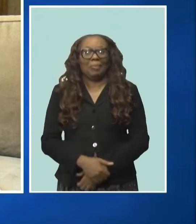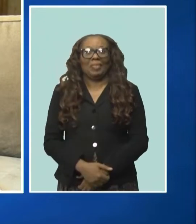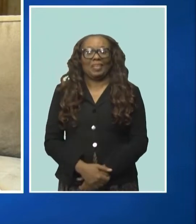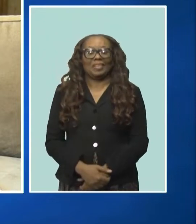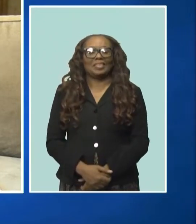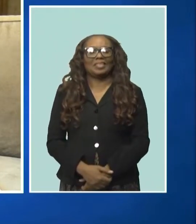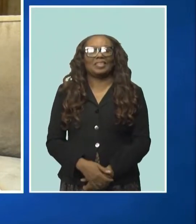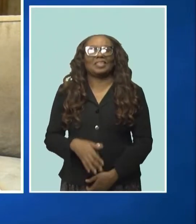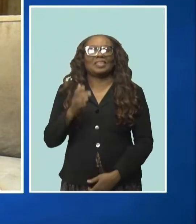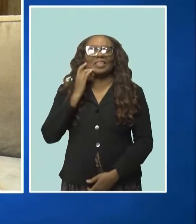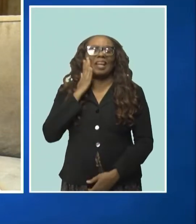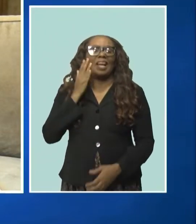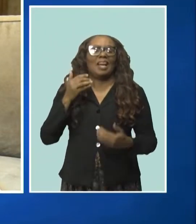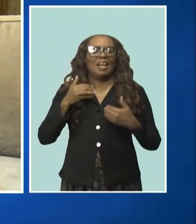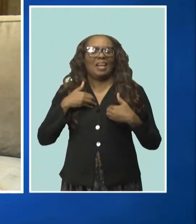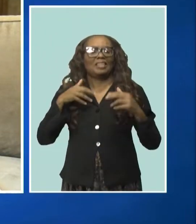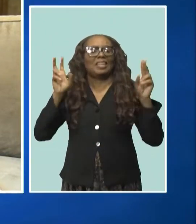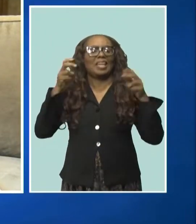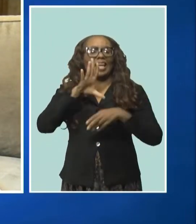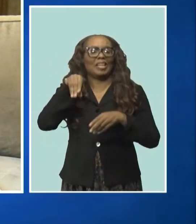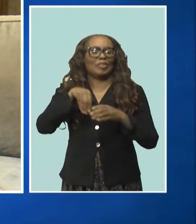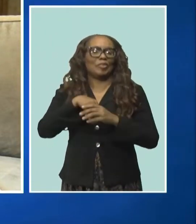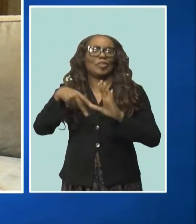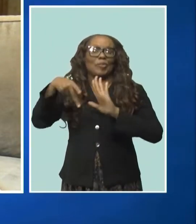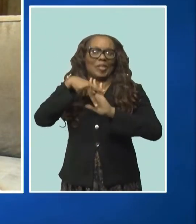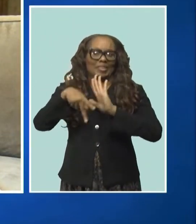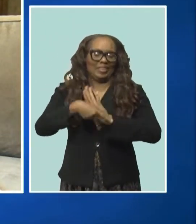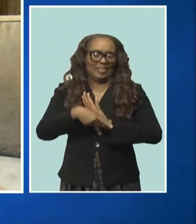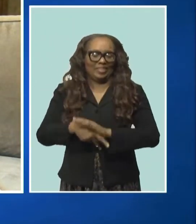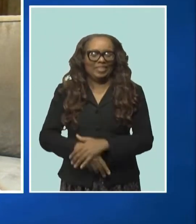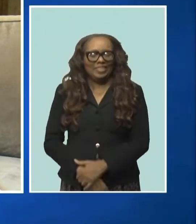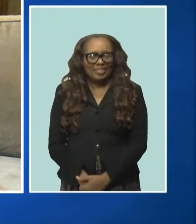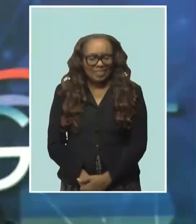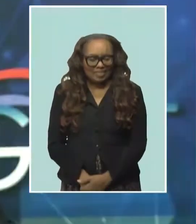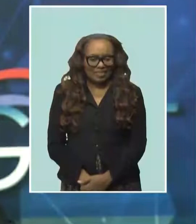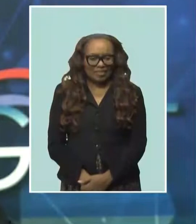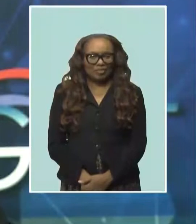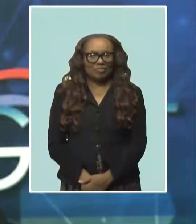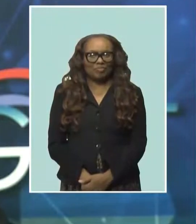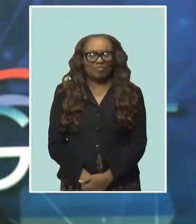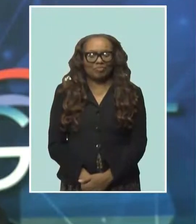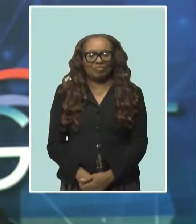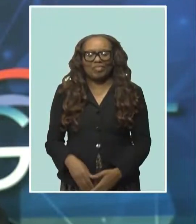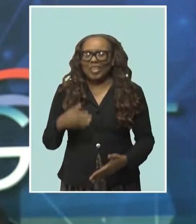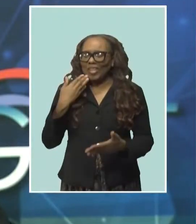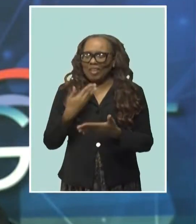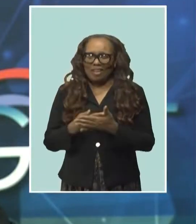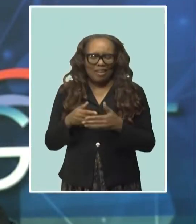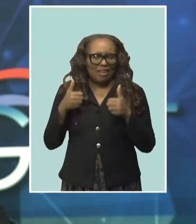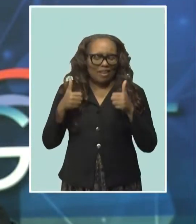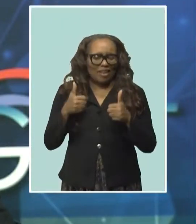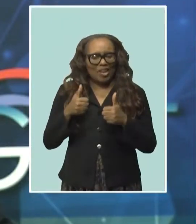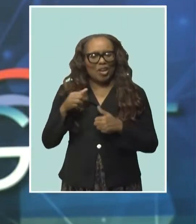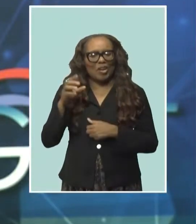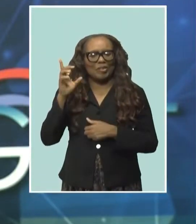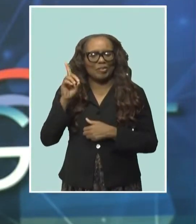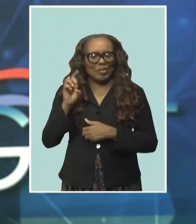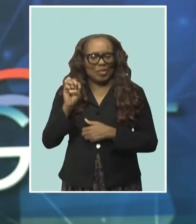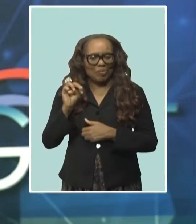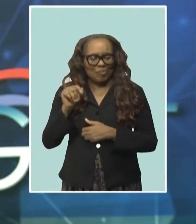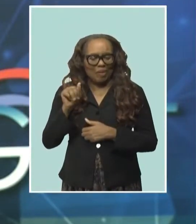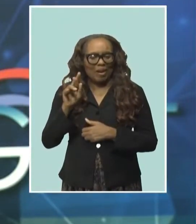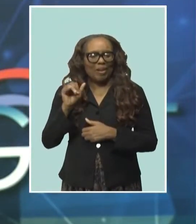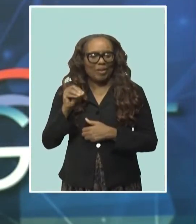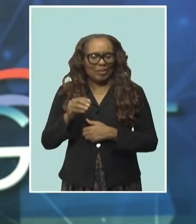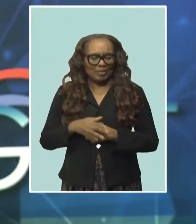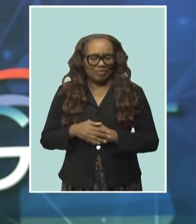has an inclusion policy. Wendy Burke, CBC News. Well done, Demario. A major initiative got